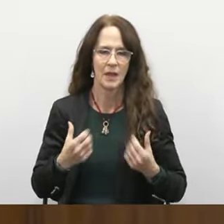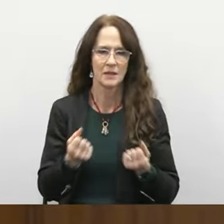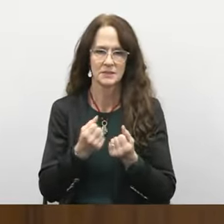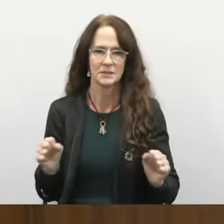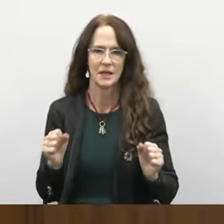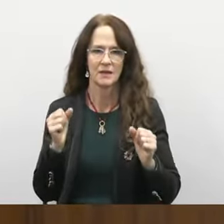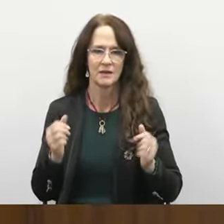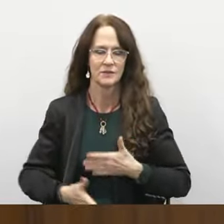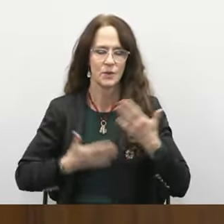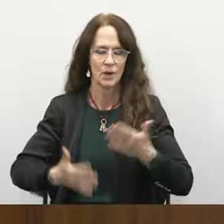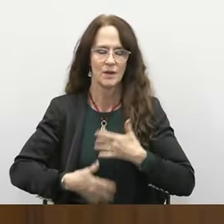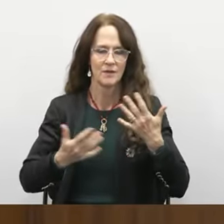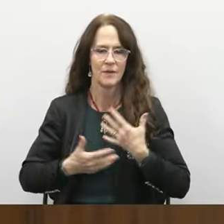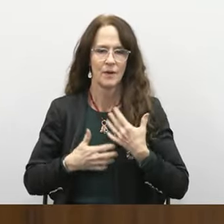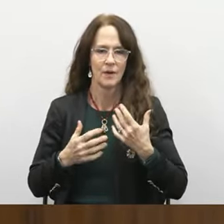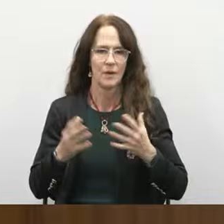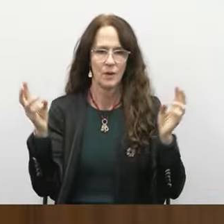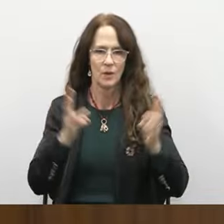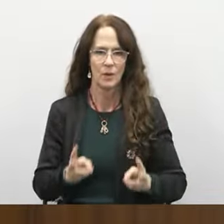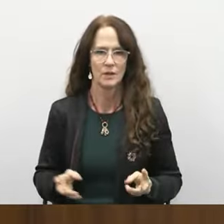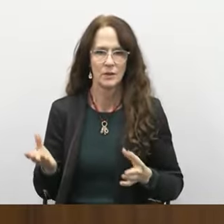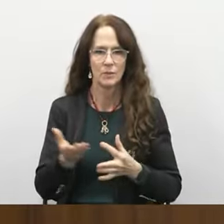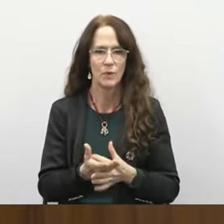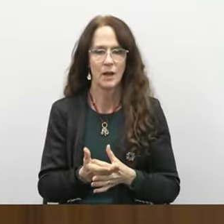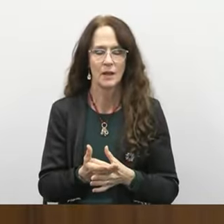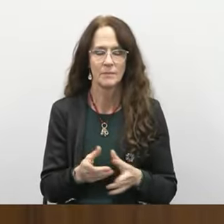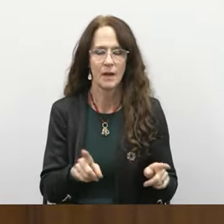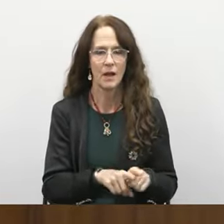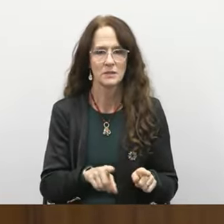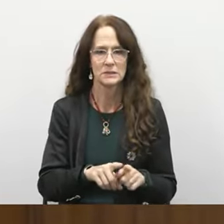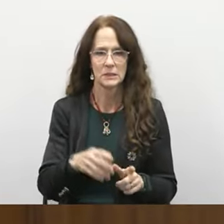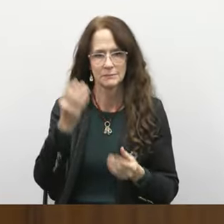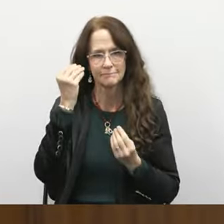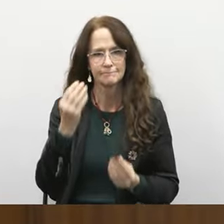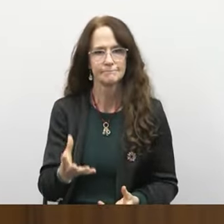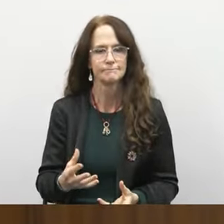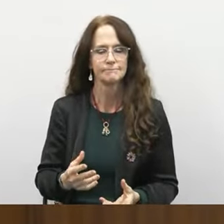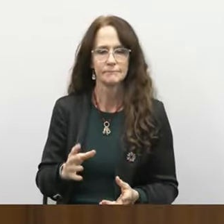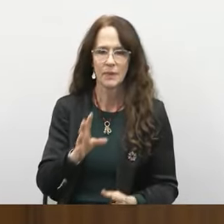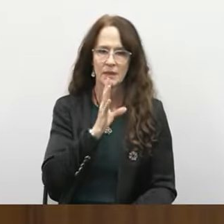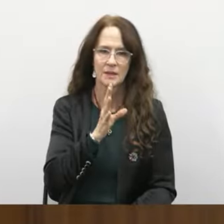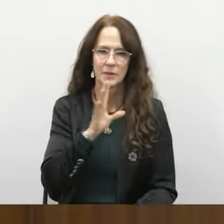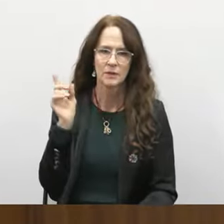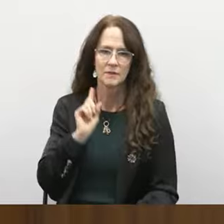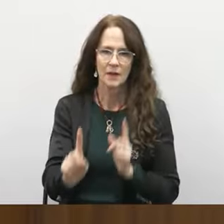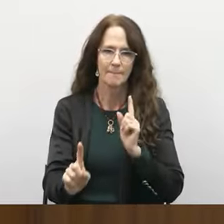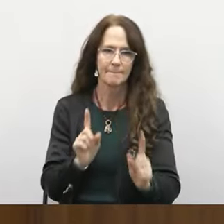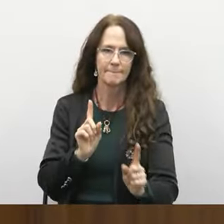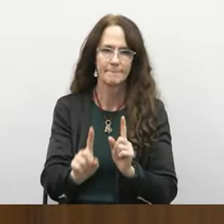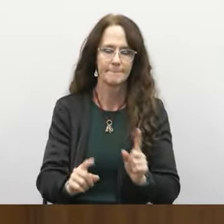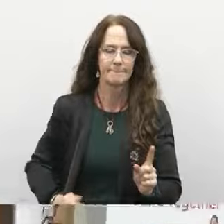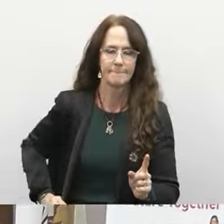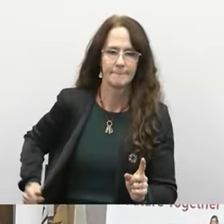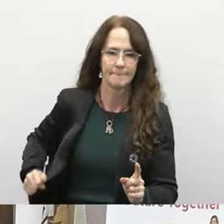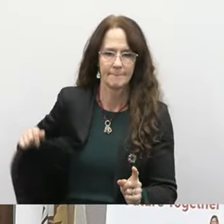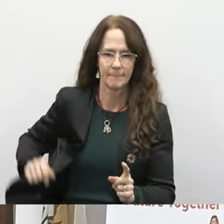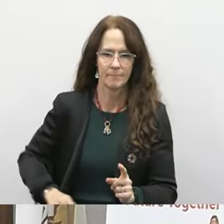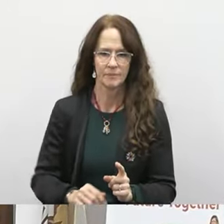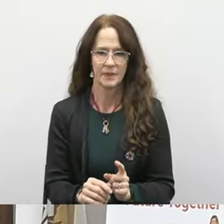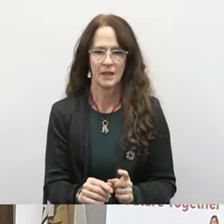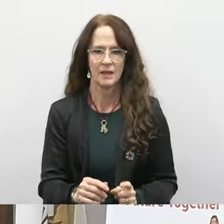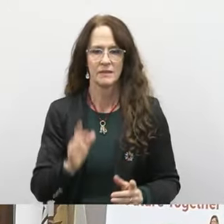and joyful and edifying winter break. But I want to acknowledge the speakers that have come out. They've